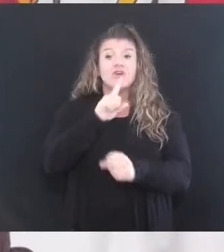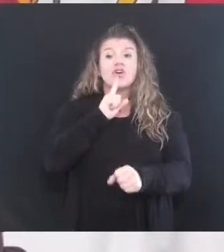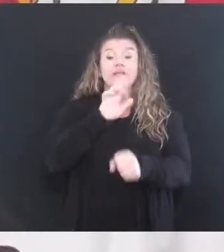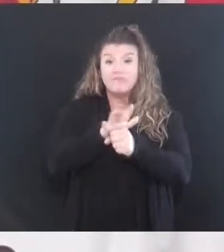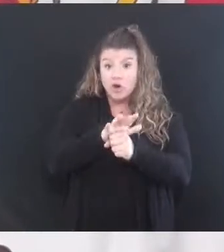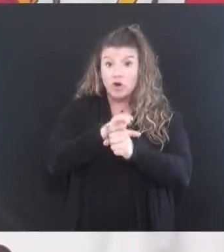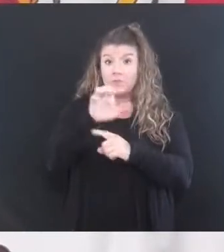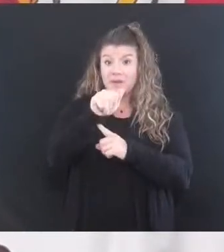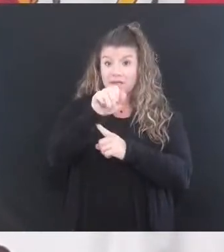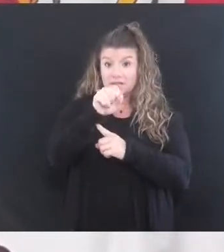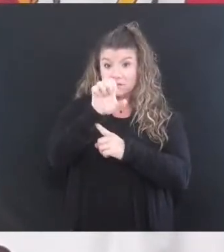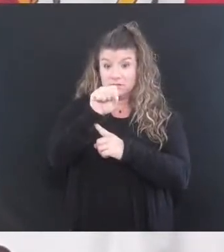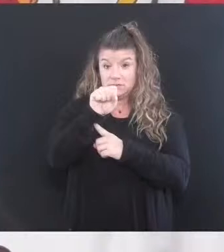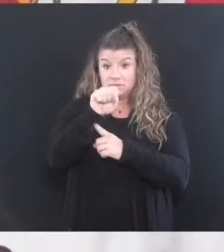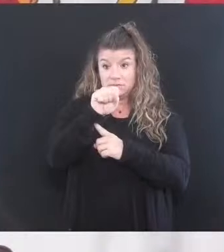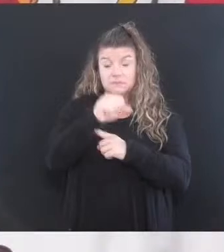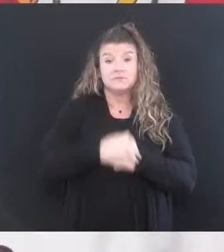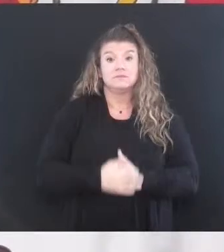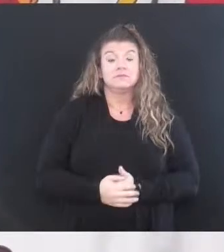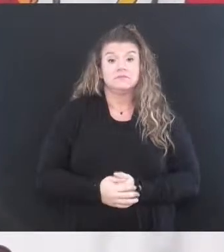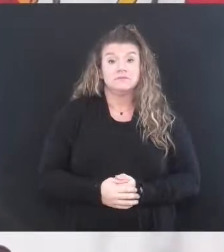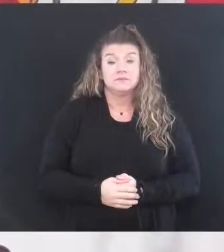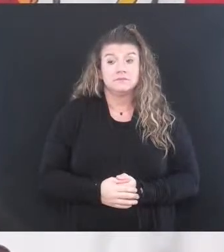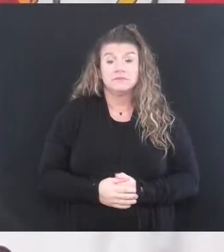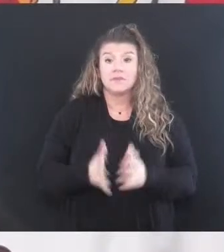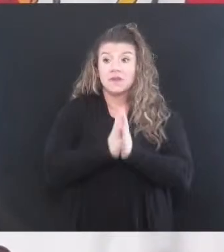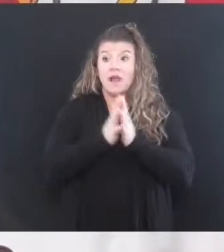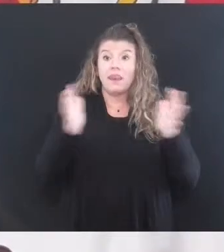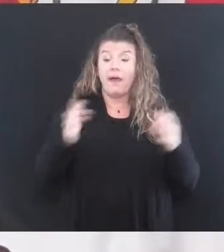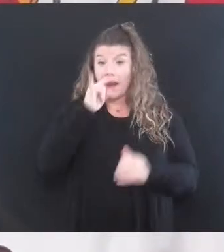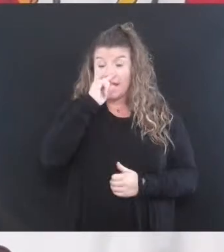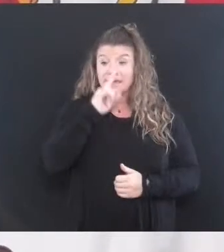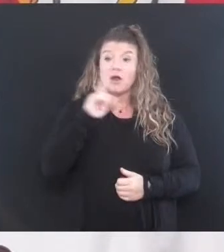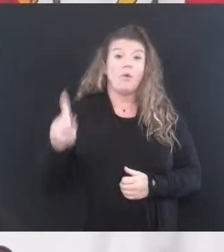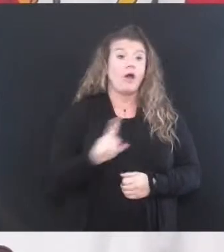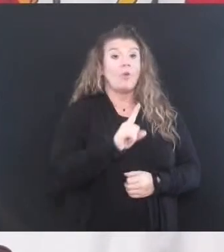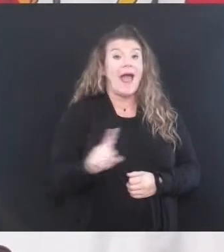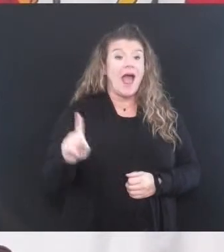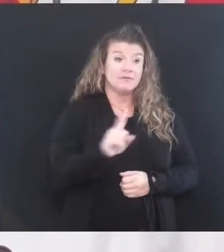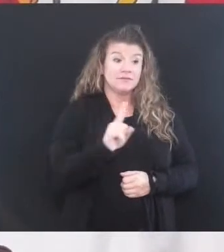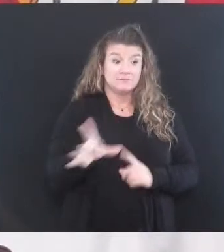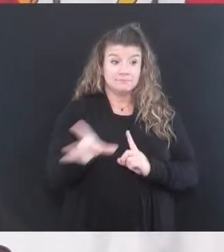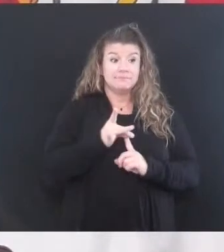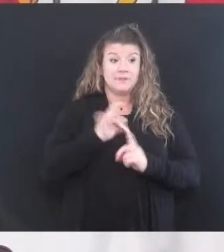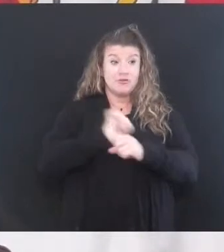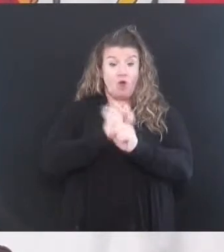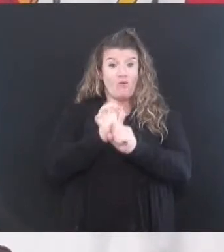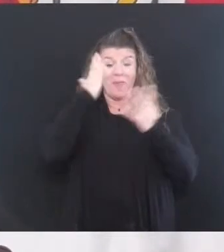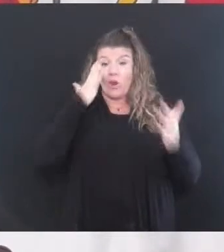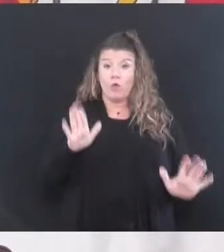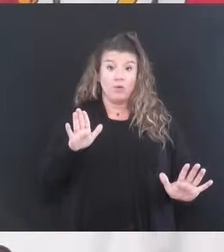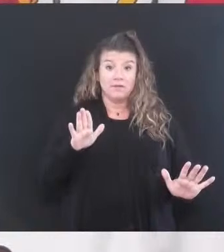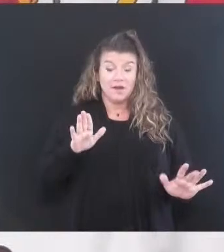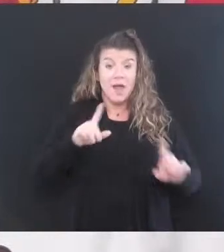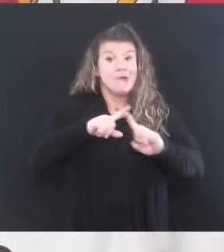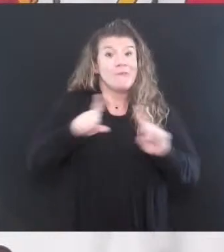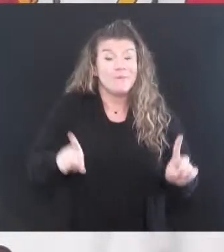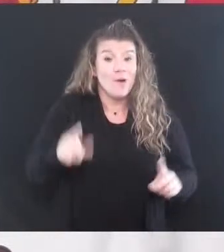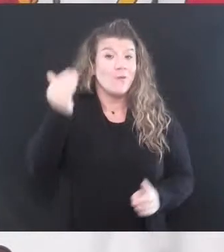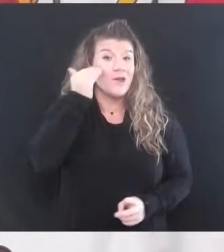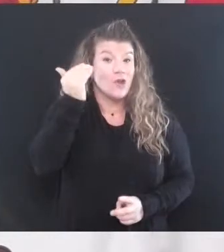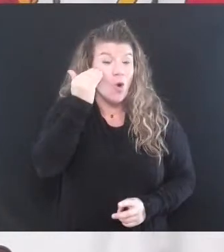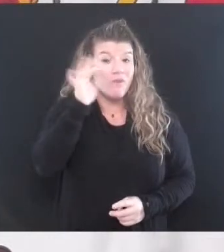Confirmed cases. A lot of kids are walking around with COVID and don't even know it, but we know of 880